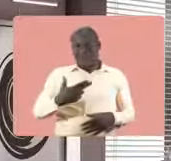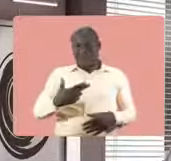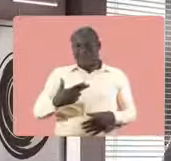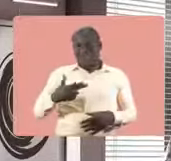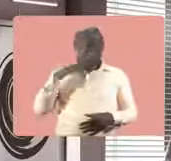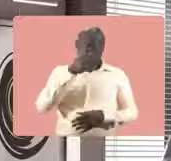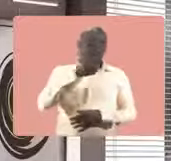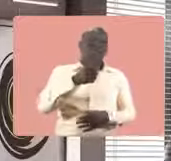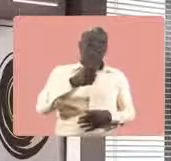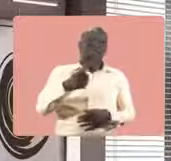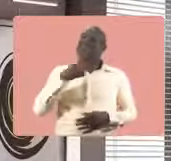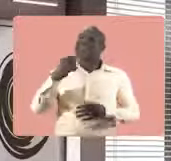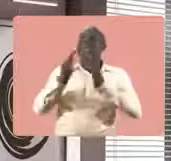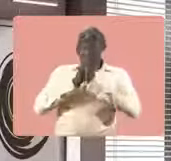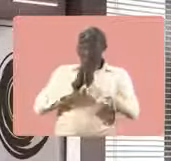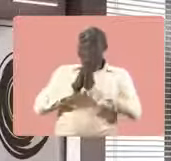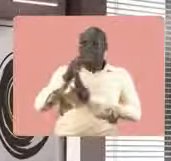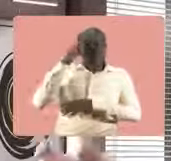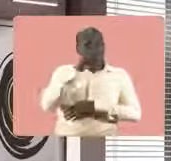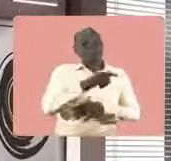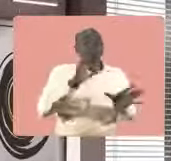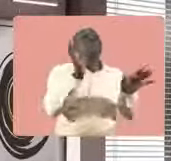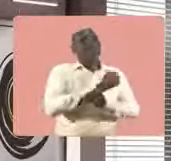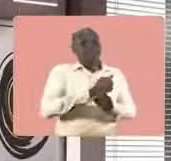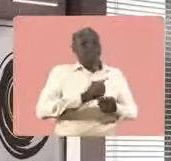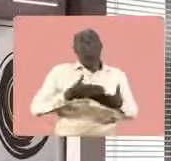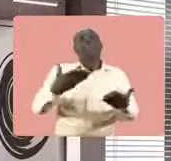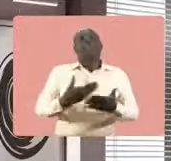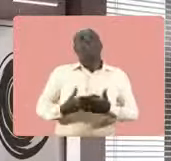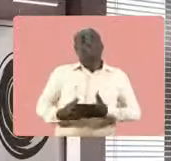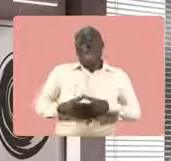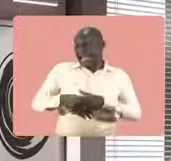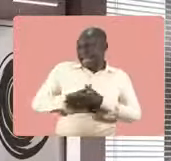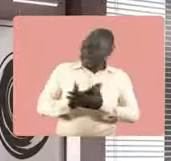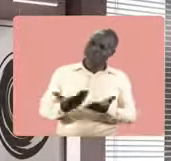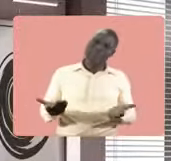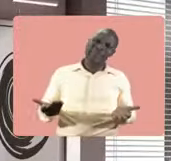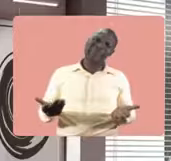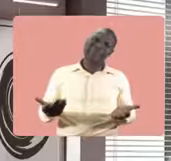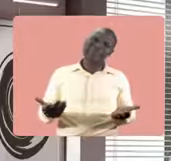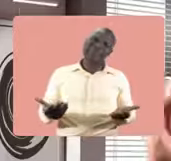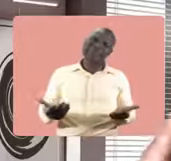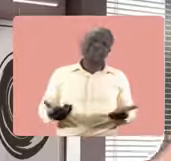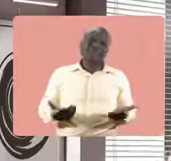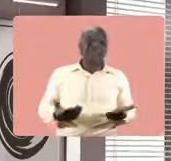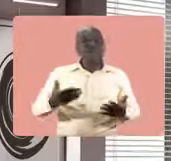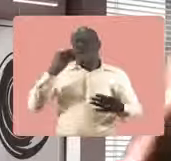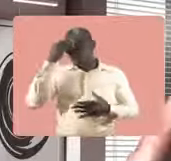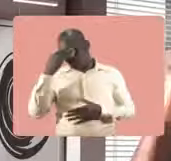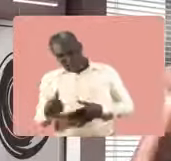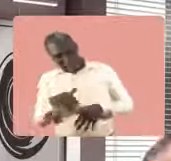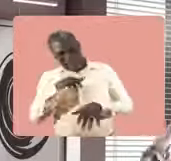bae no na odan aban ne ka sir aban no bae no o ma no hwe mi ni adofo a wuti me na sika ne